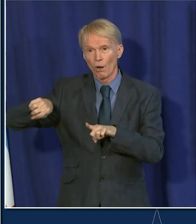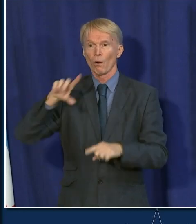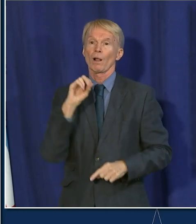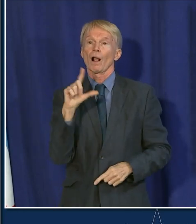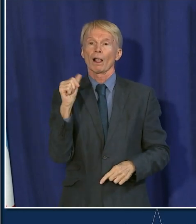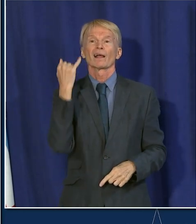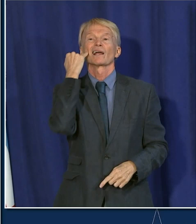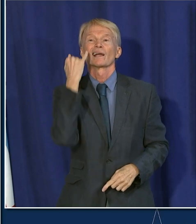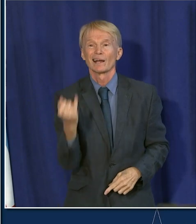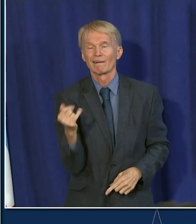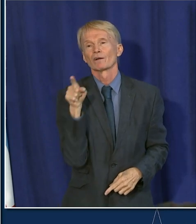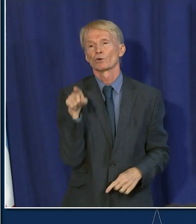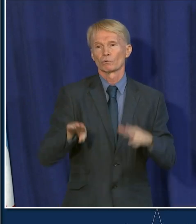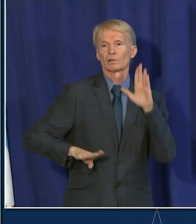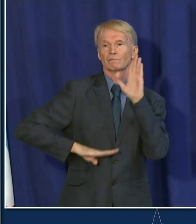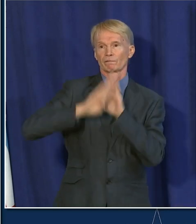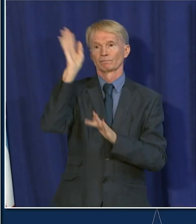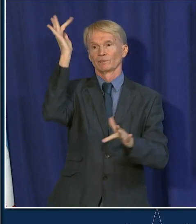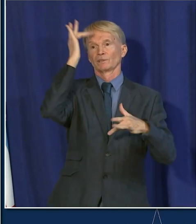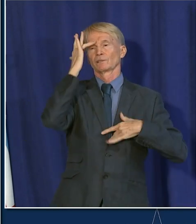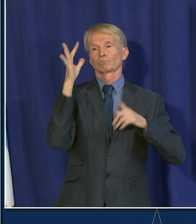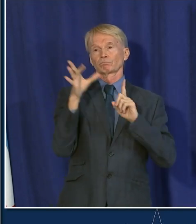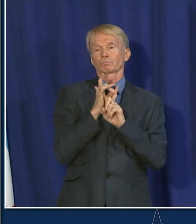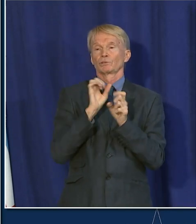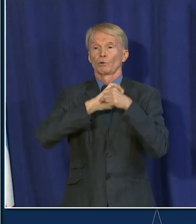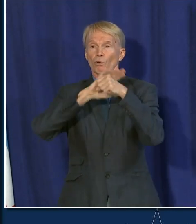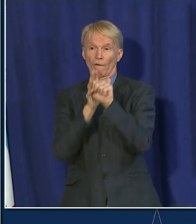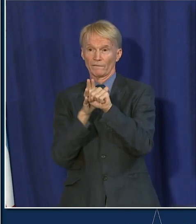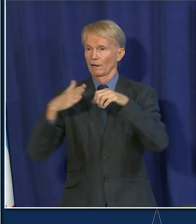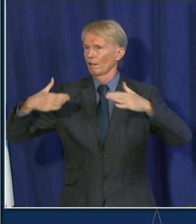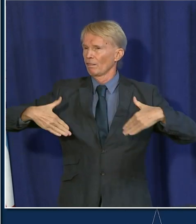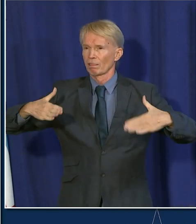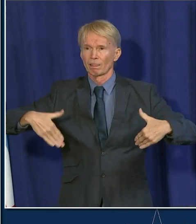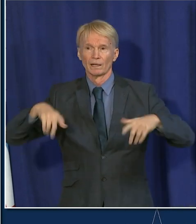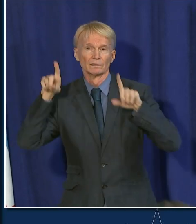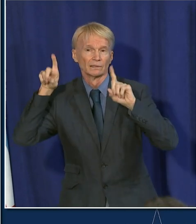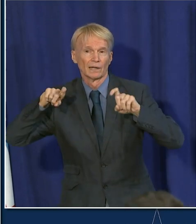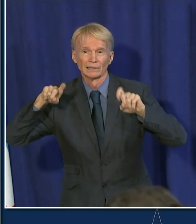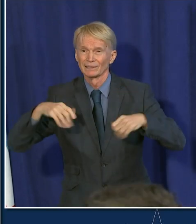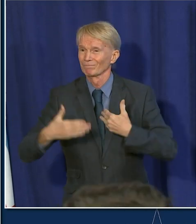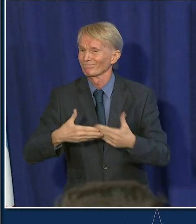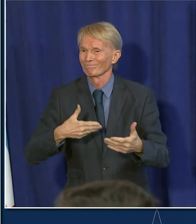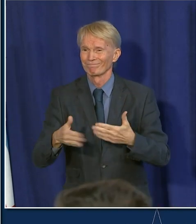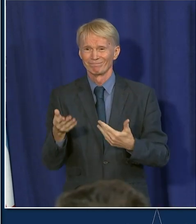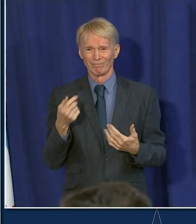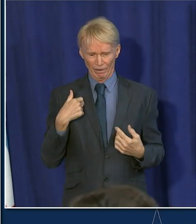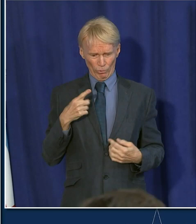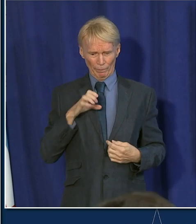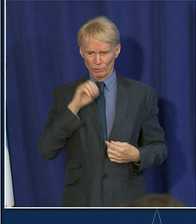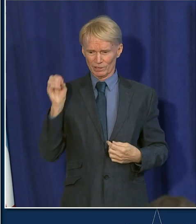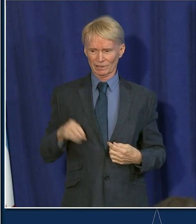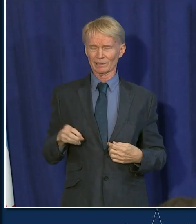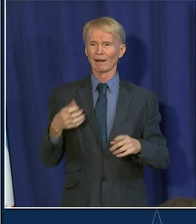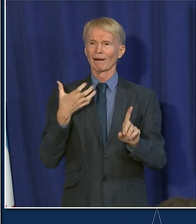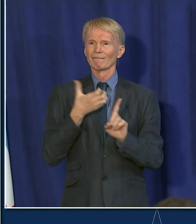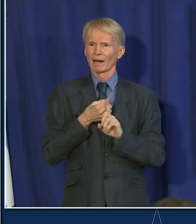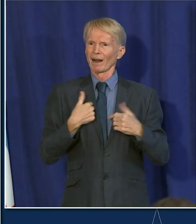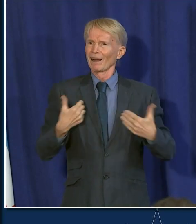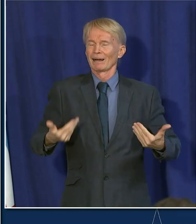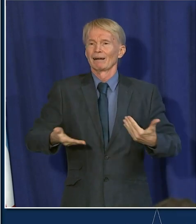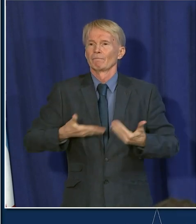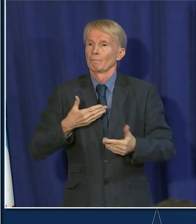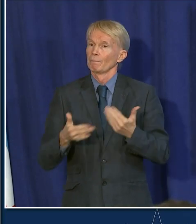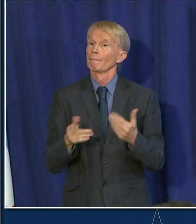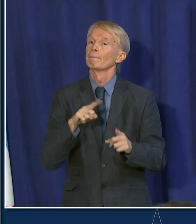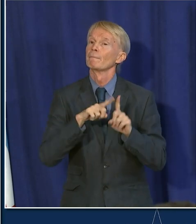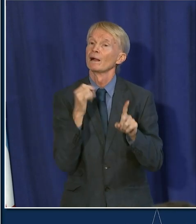develop any symptoms of COVID-19 and you haven't taken a test, even if you're fully vaccinated, and if you've tested positive for COVID